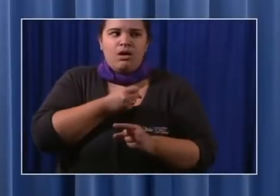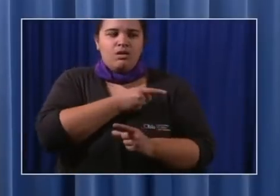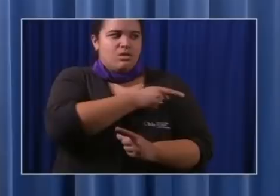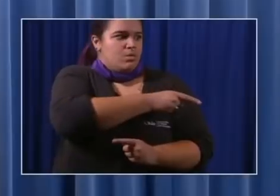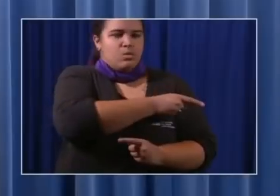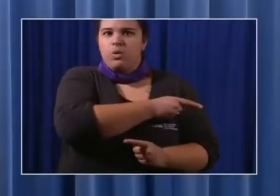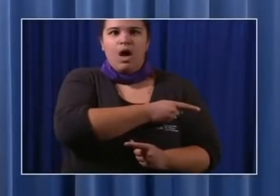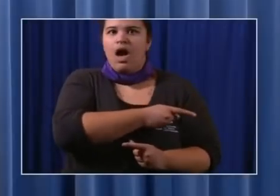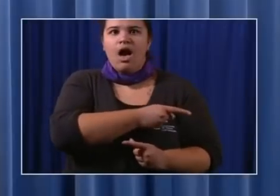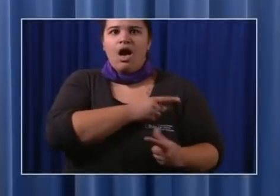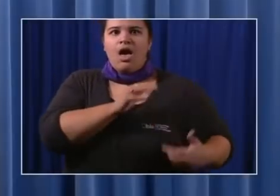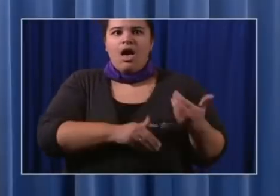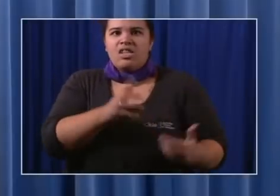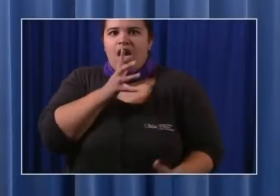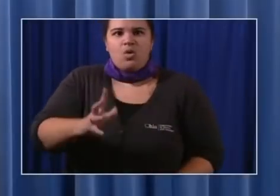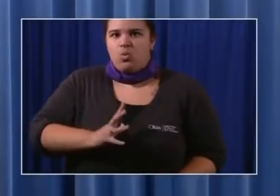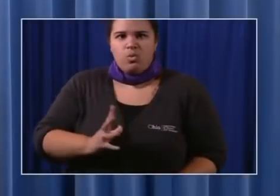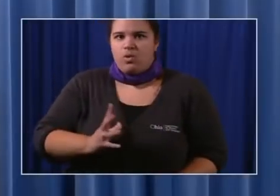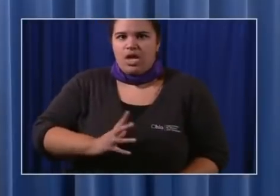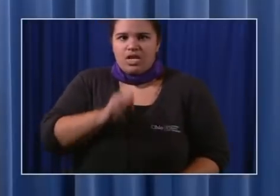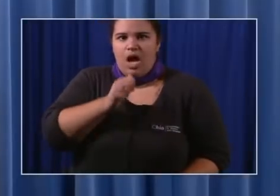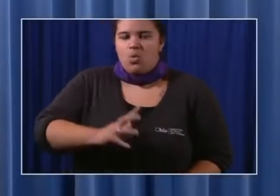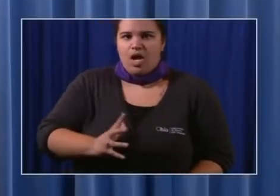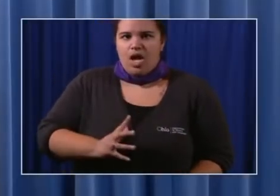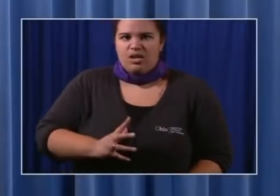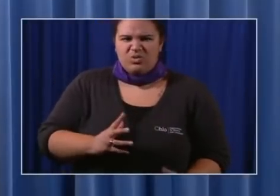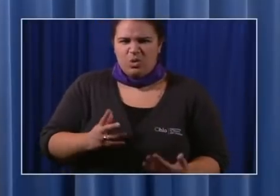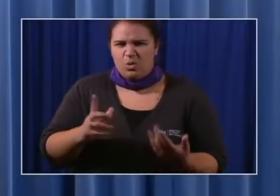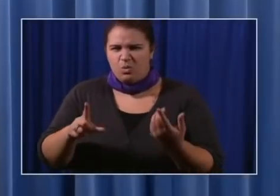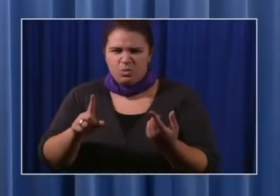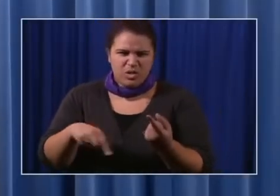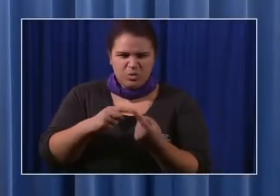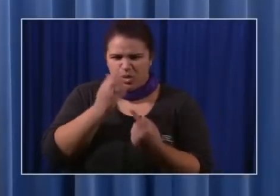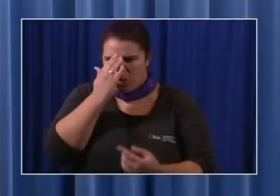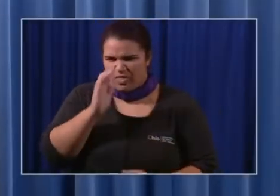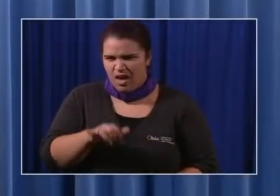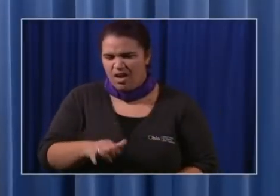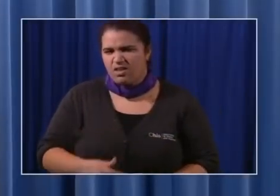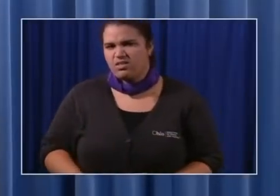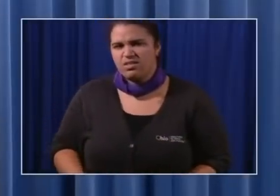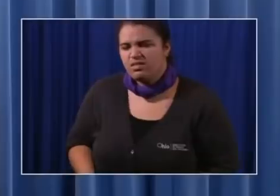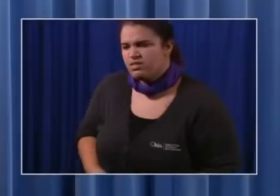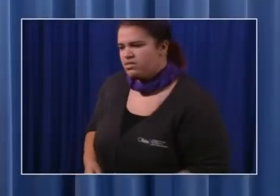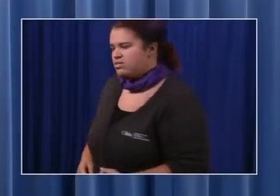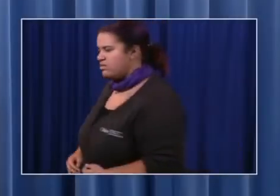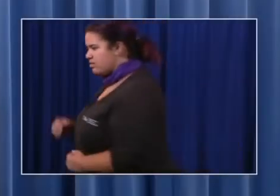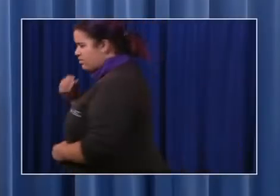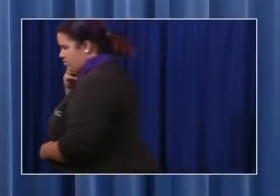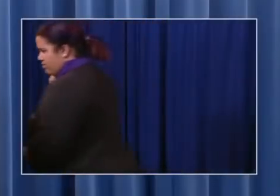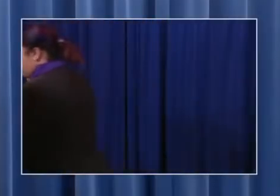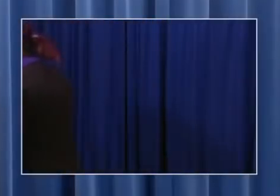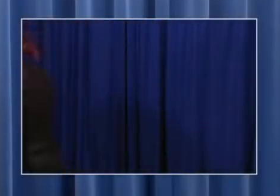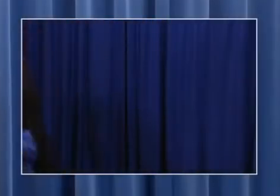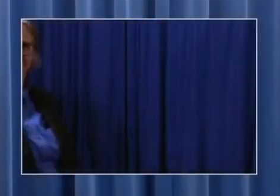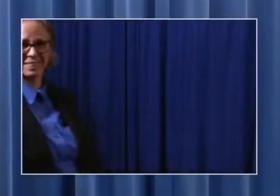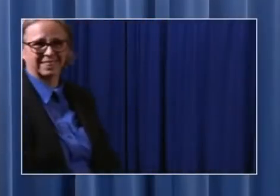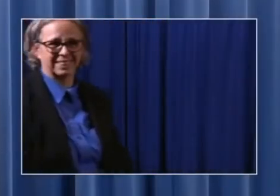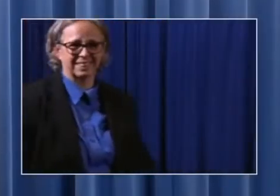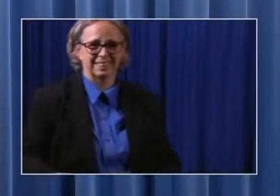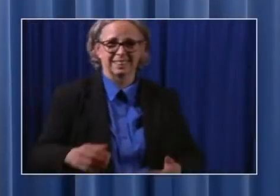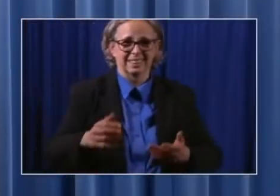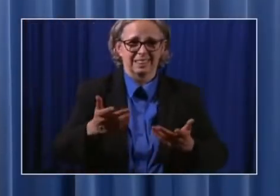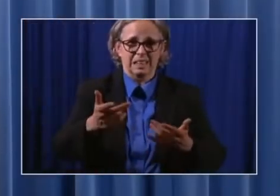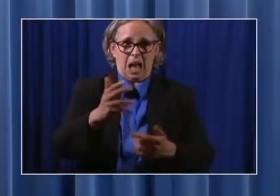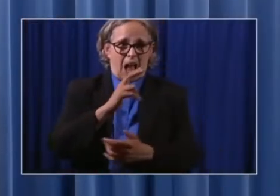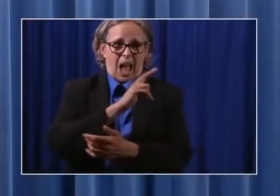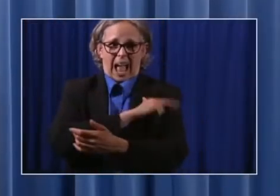Well, they're the ones that will tell me first, I'll guarantee you that. We have a constant communication with them. One